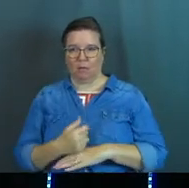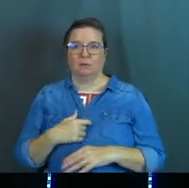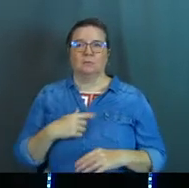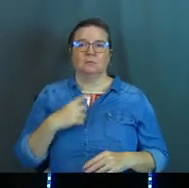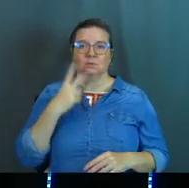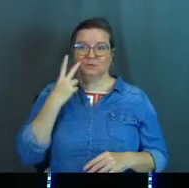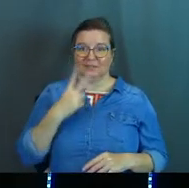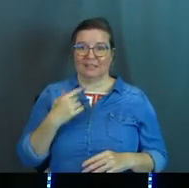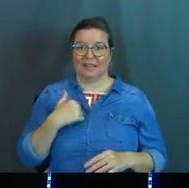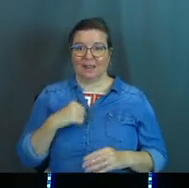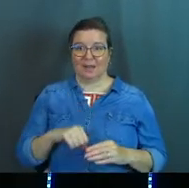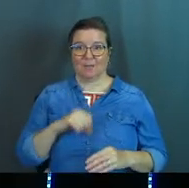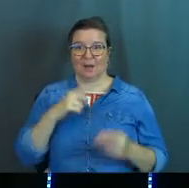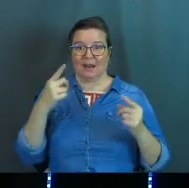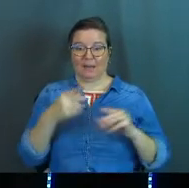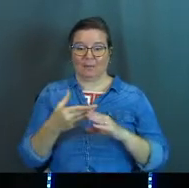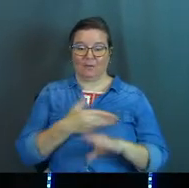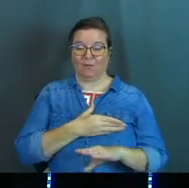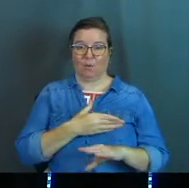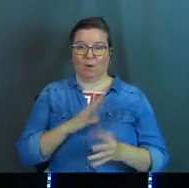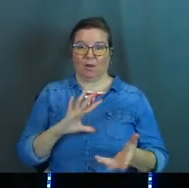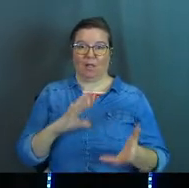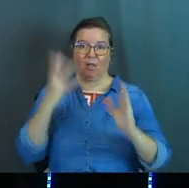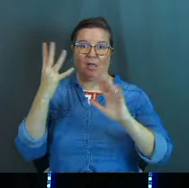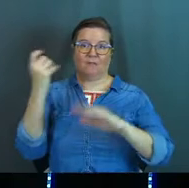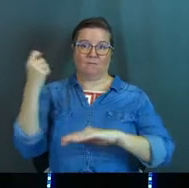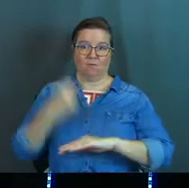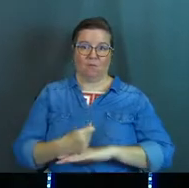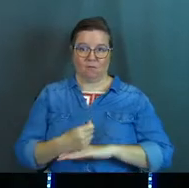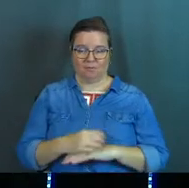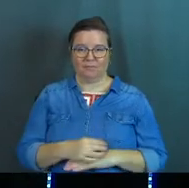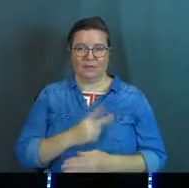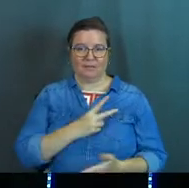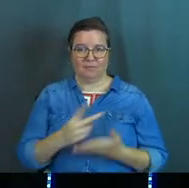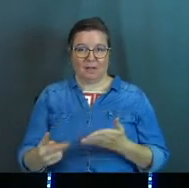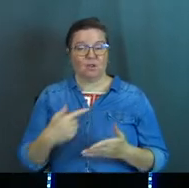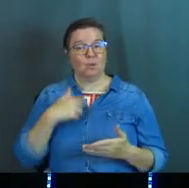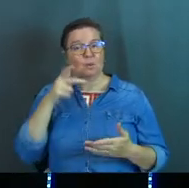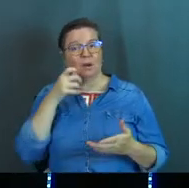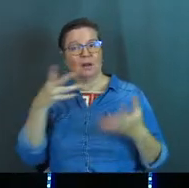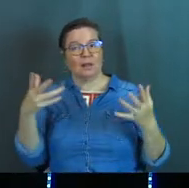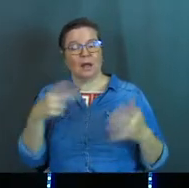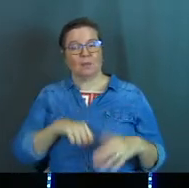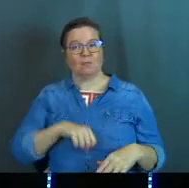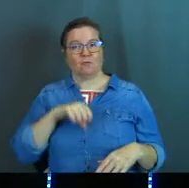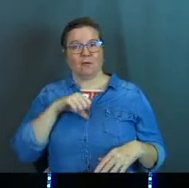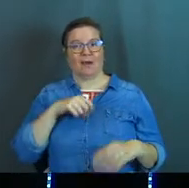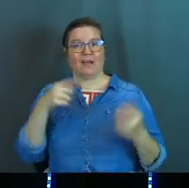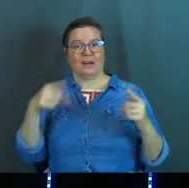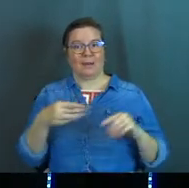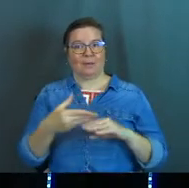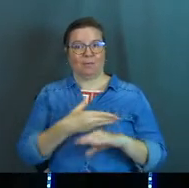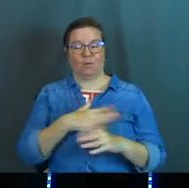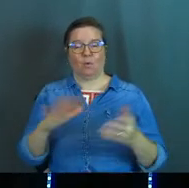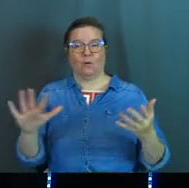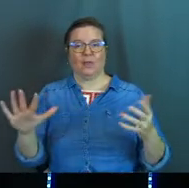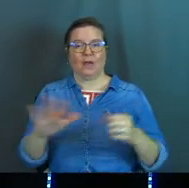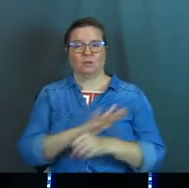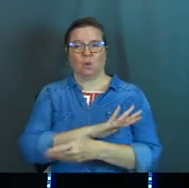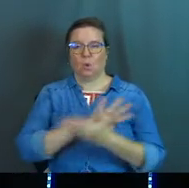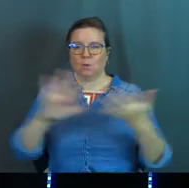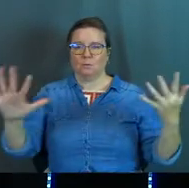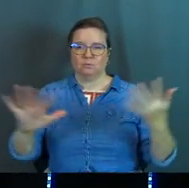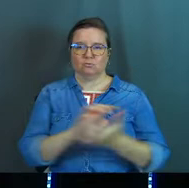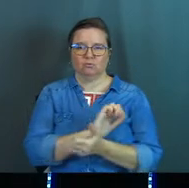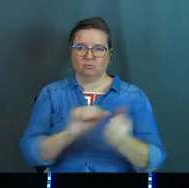pride goes before a fall. We hear it a lot. It comes from this verse right here. Pride goes before that total destruction